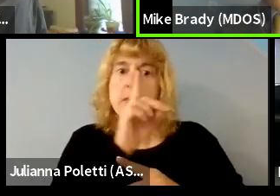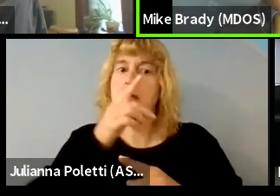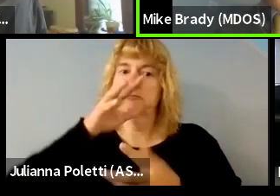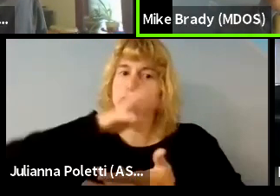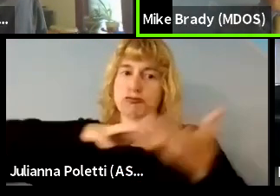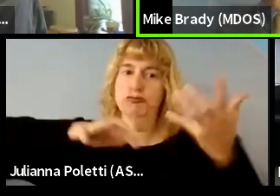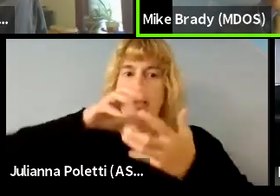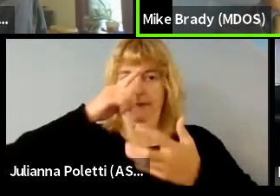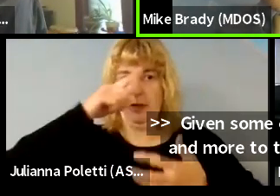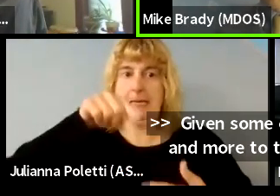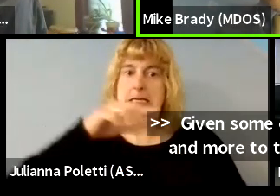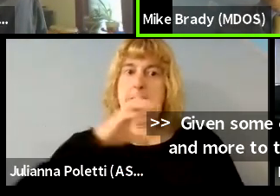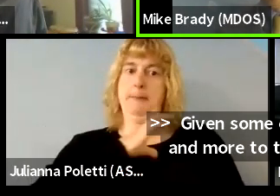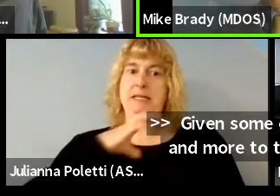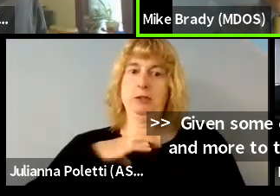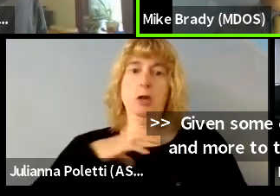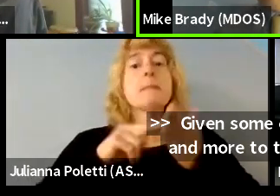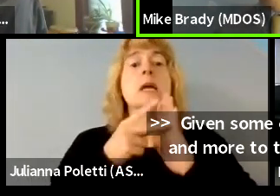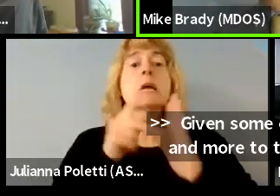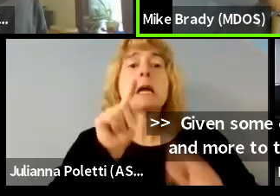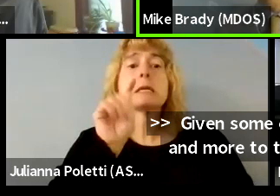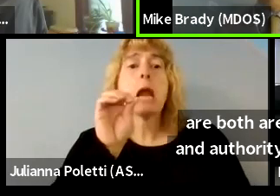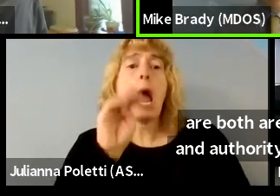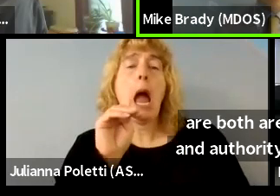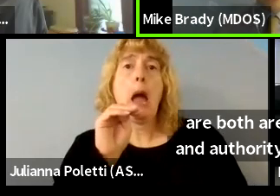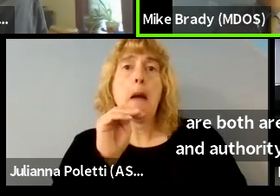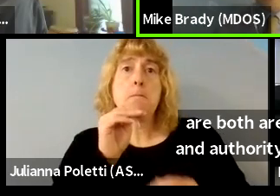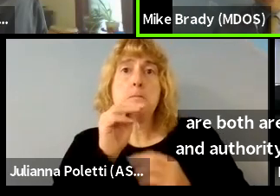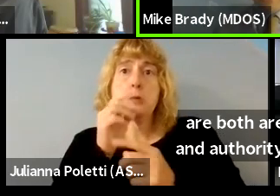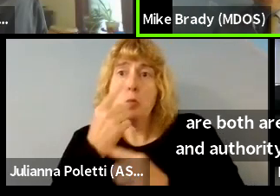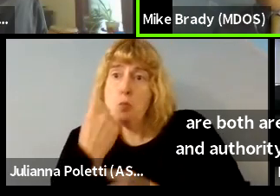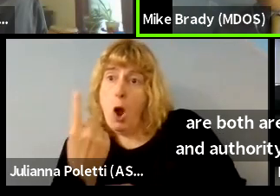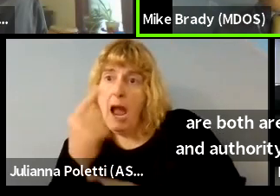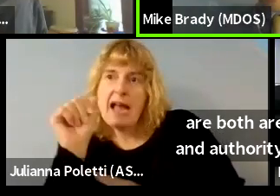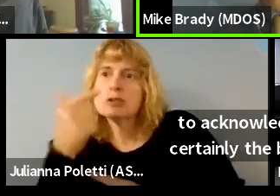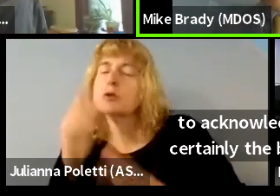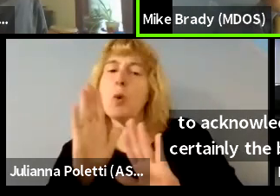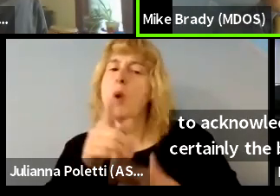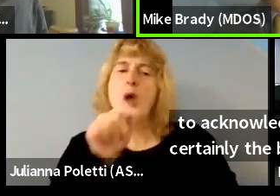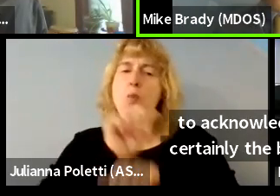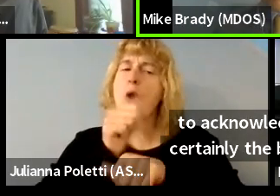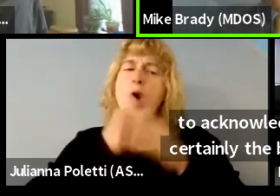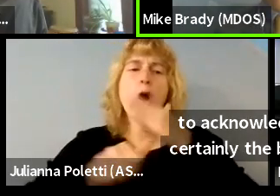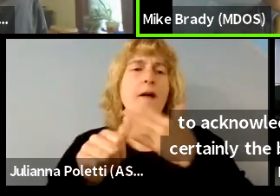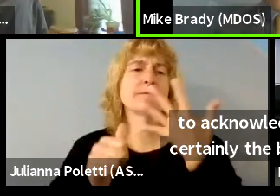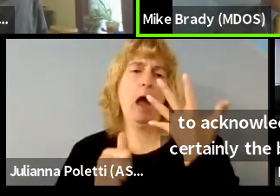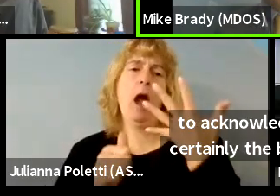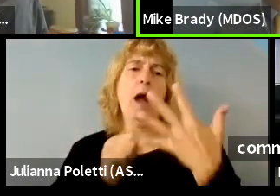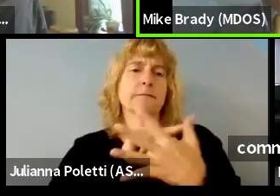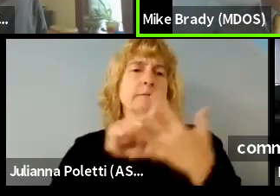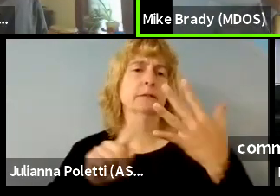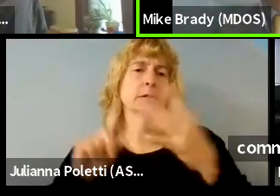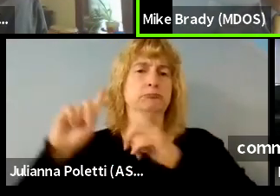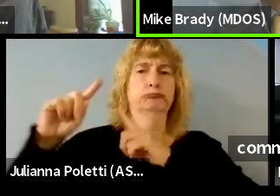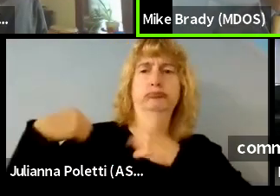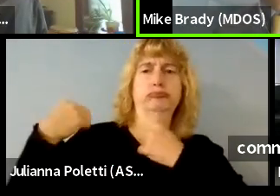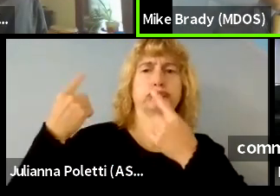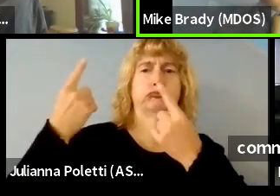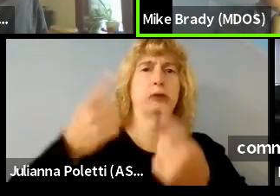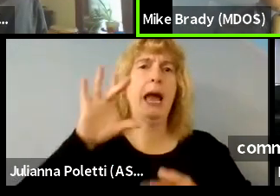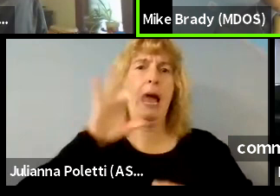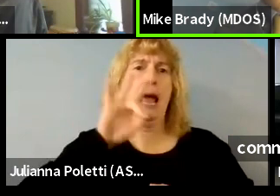for Tom, it's not about one particular AG. He's worked under 5 different AGs. As he described it to me, he describes